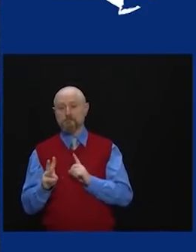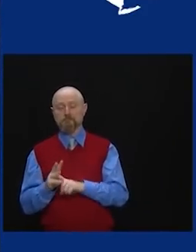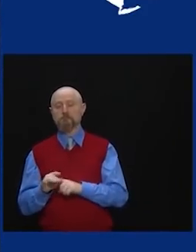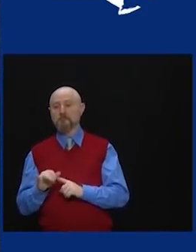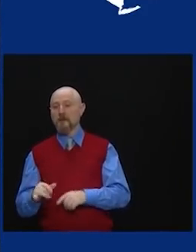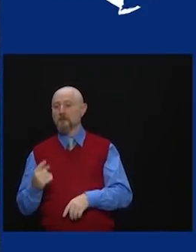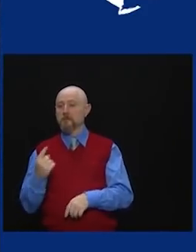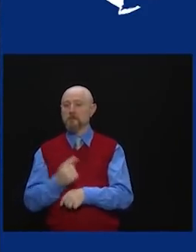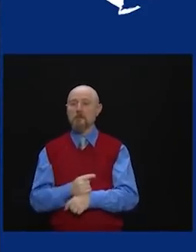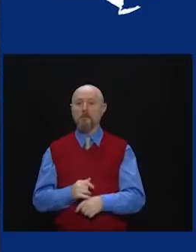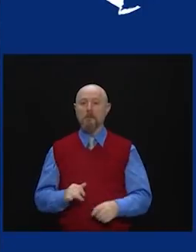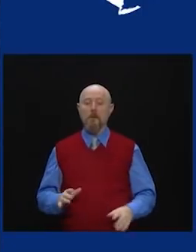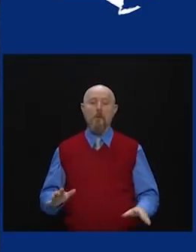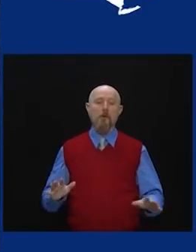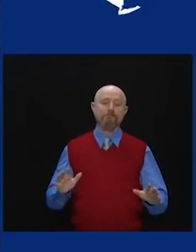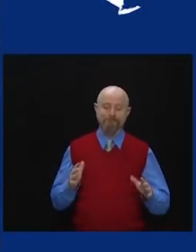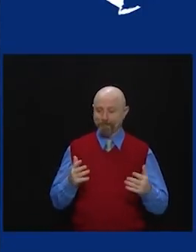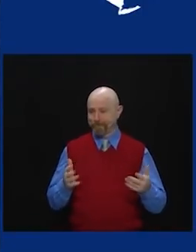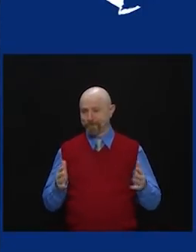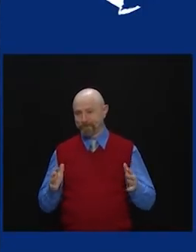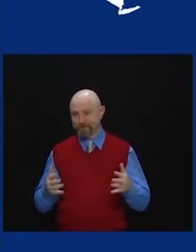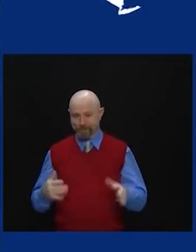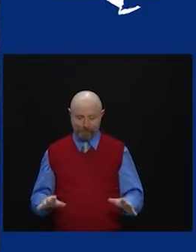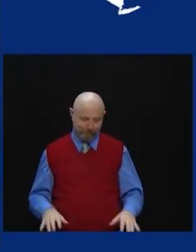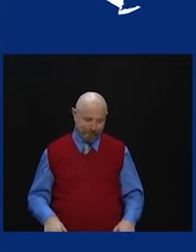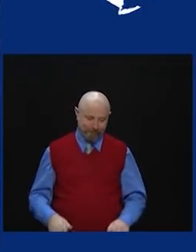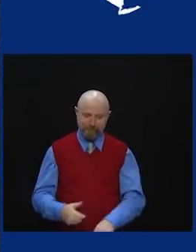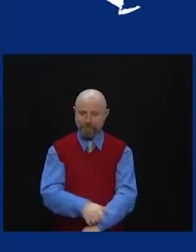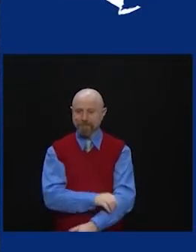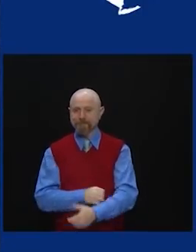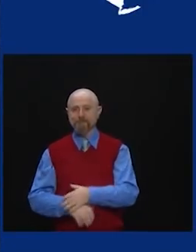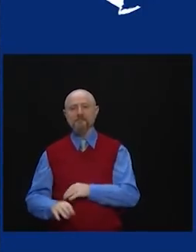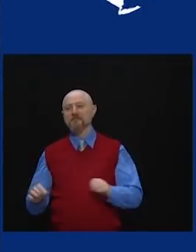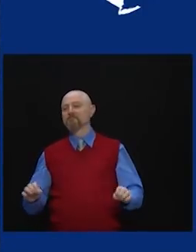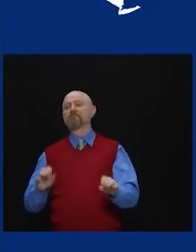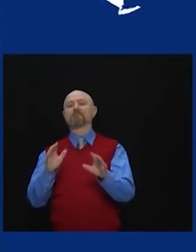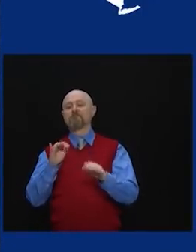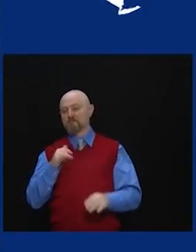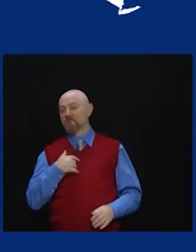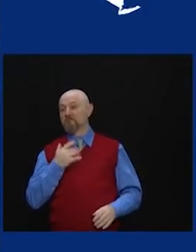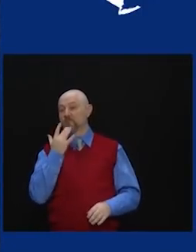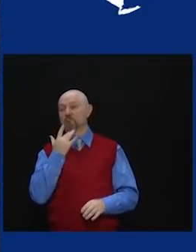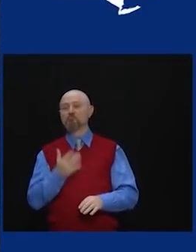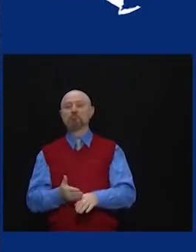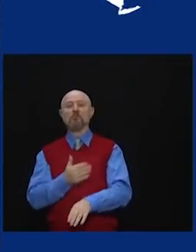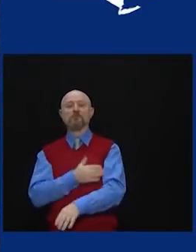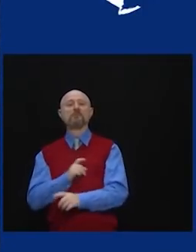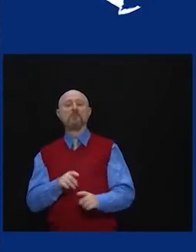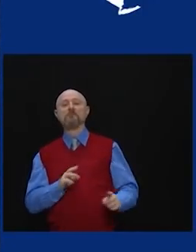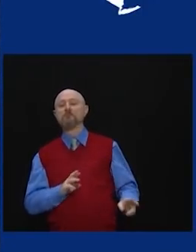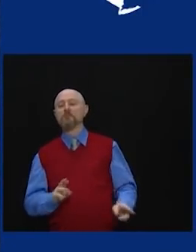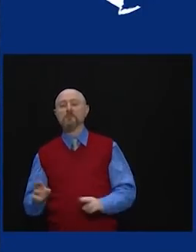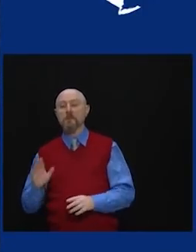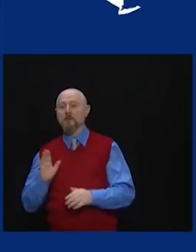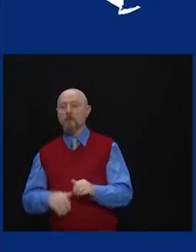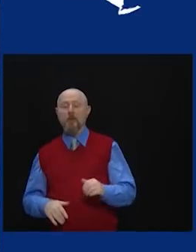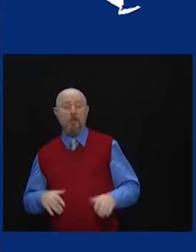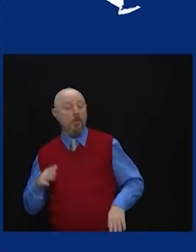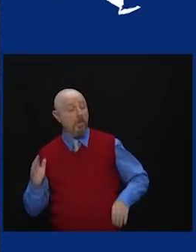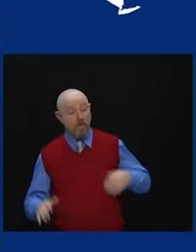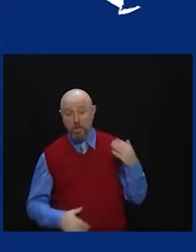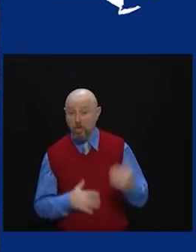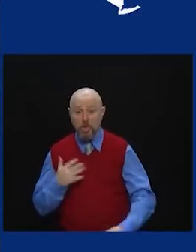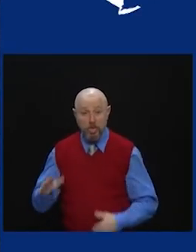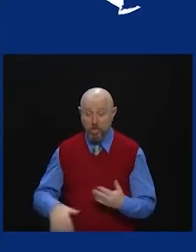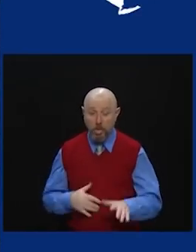dramatic action, because I'd rather be over-prepared than underprepared, and that's why we took an executive order on that very day, the first in the